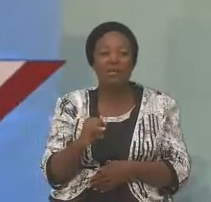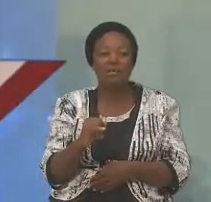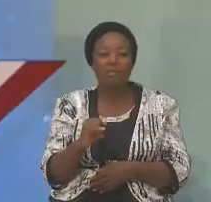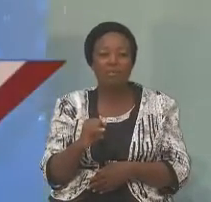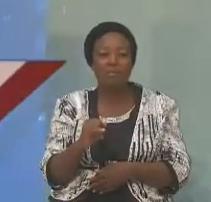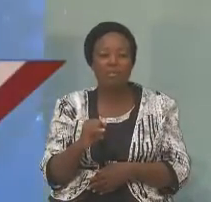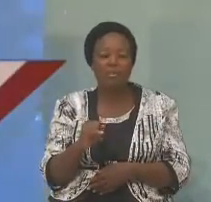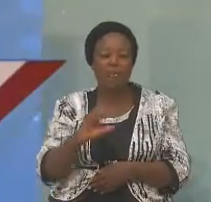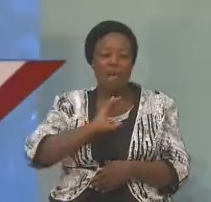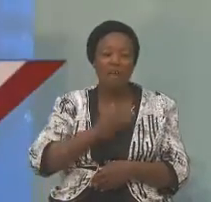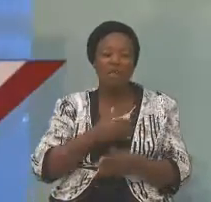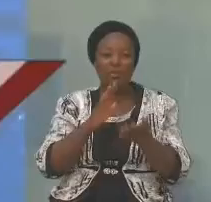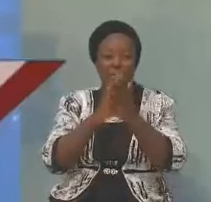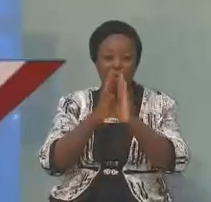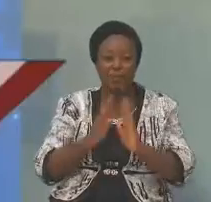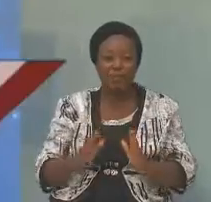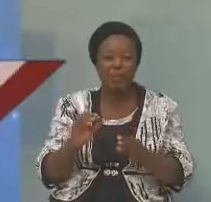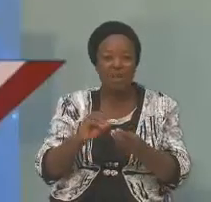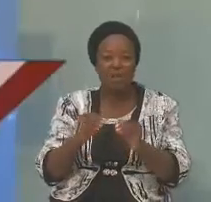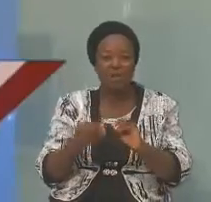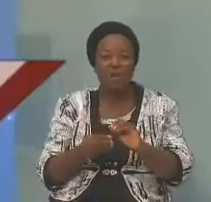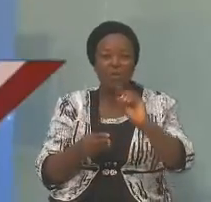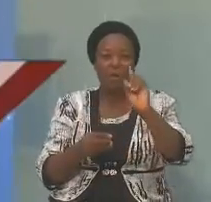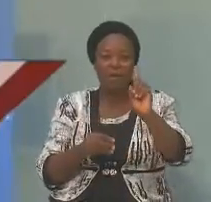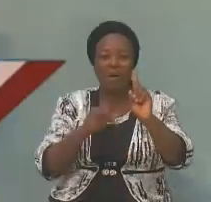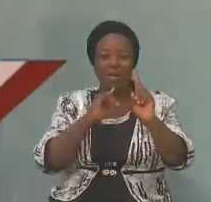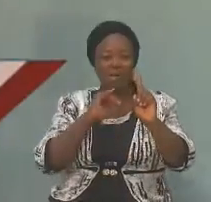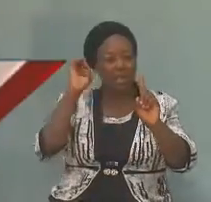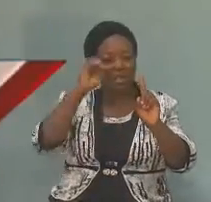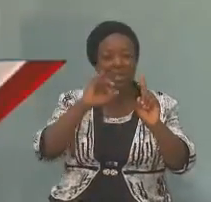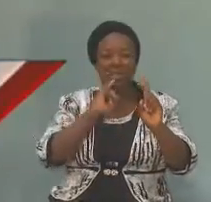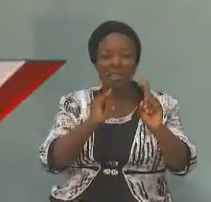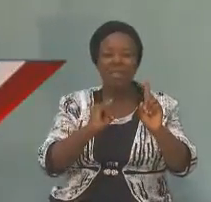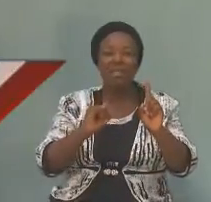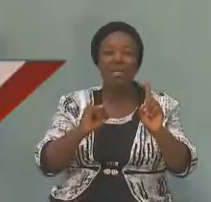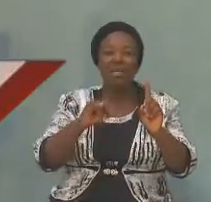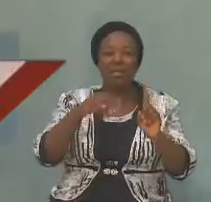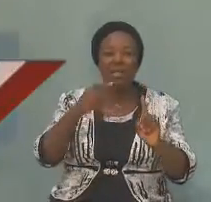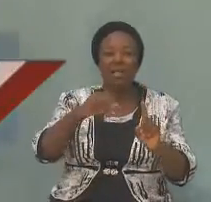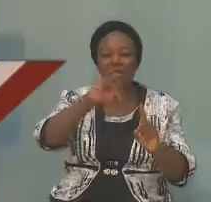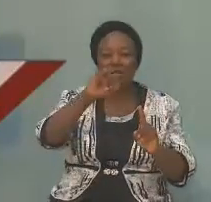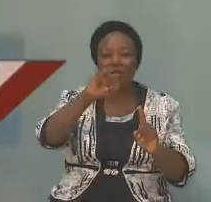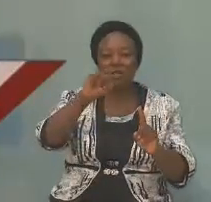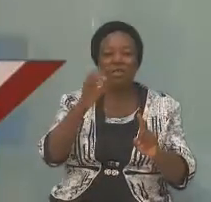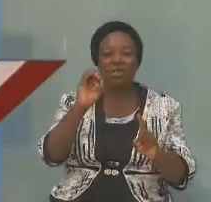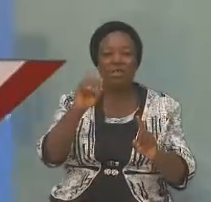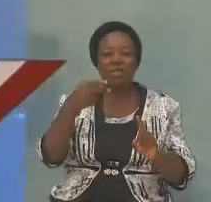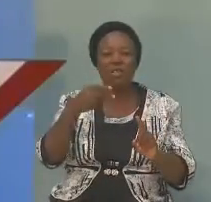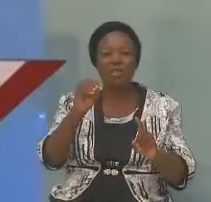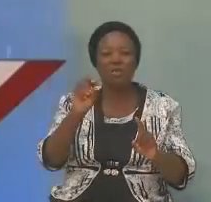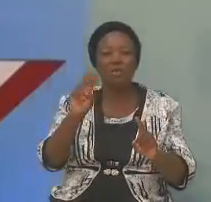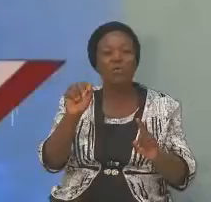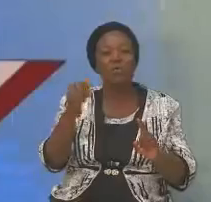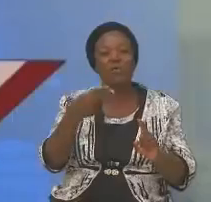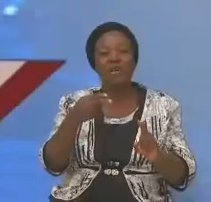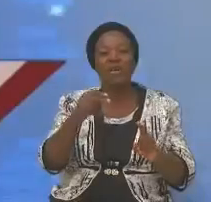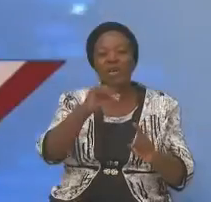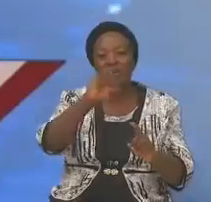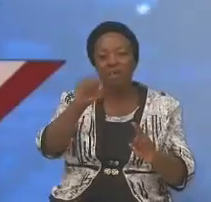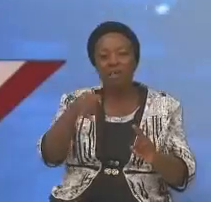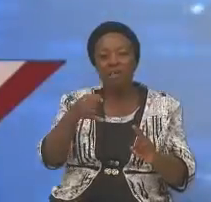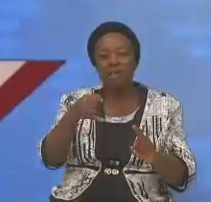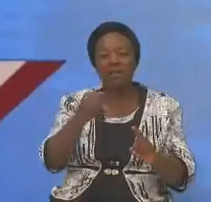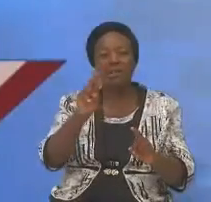opera of the Abiezerites. Number one is Jehovah Jireh, the Lord our